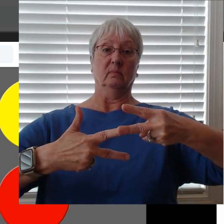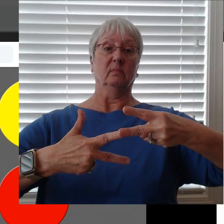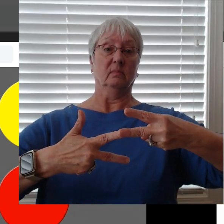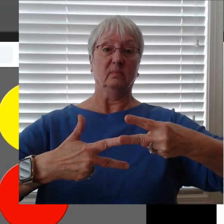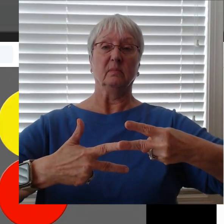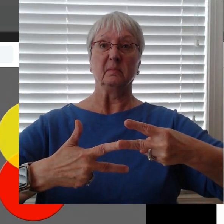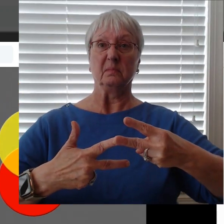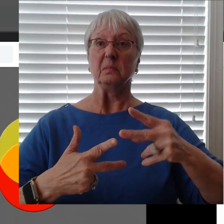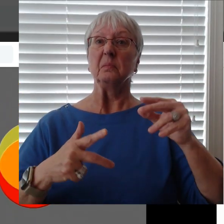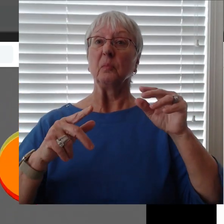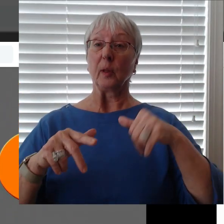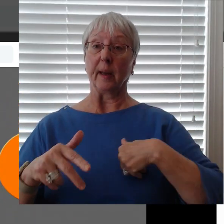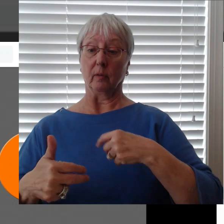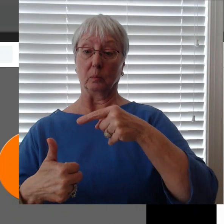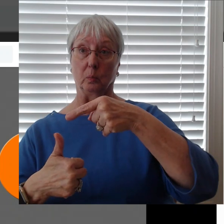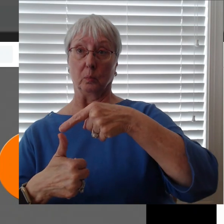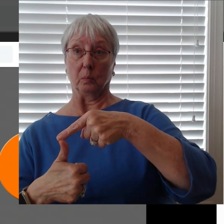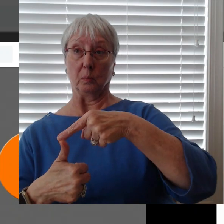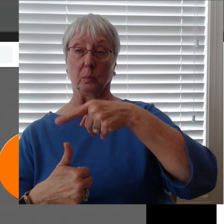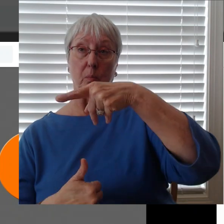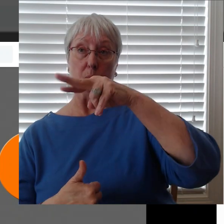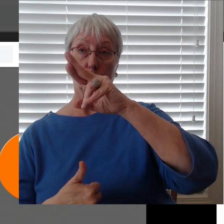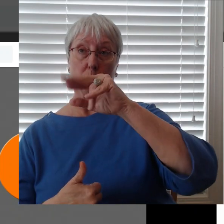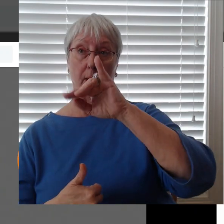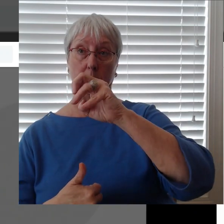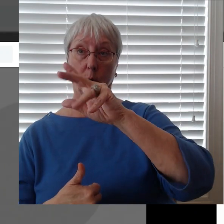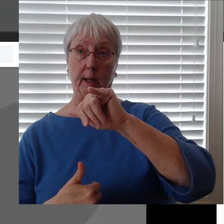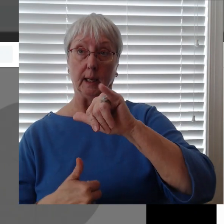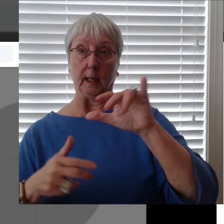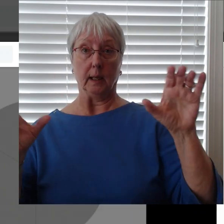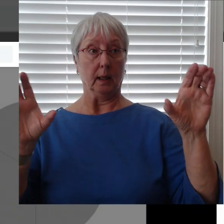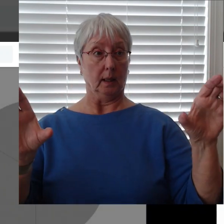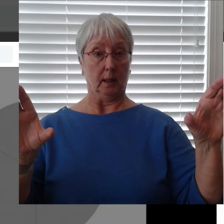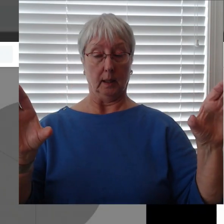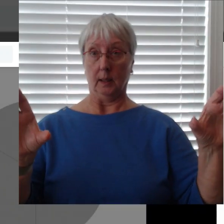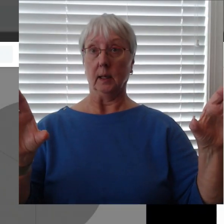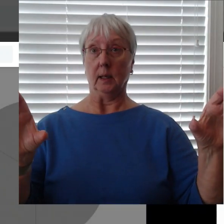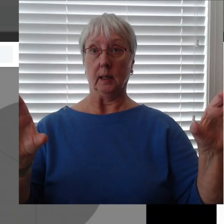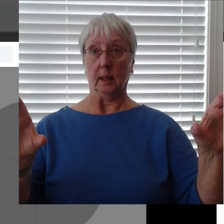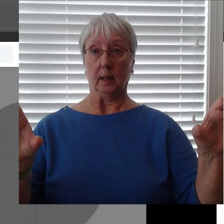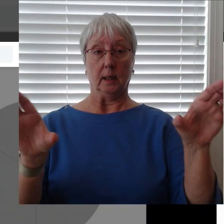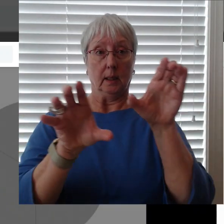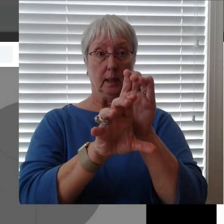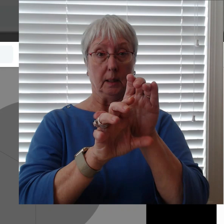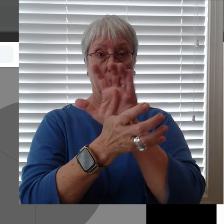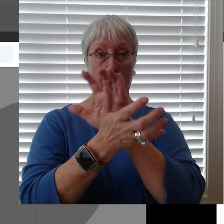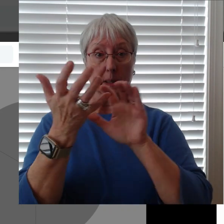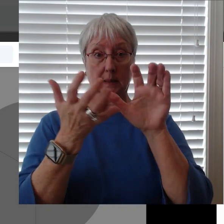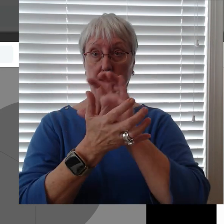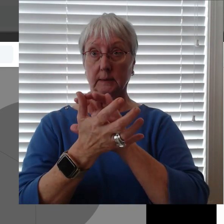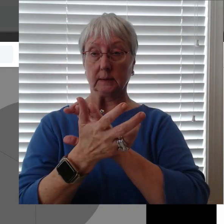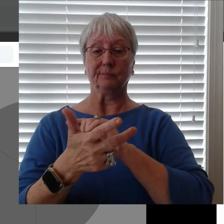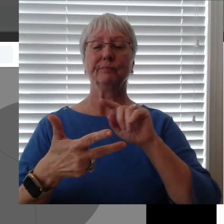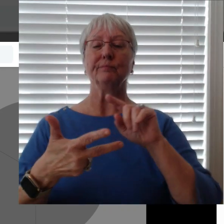mixing two primaries. Secondary colors are orange,